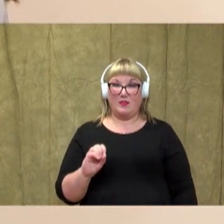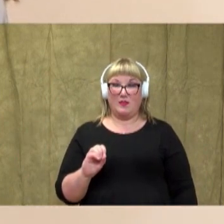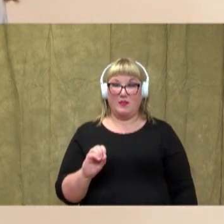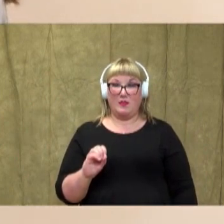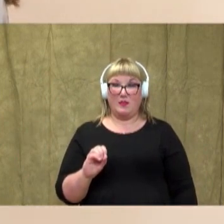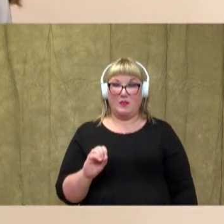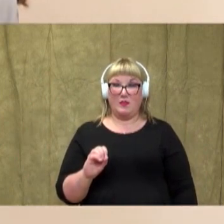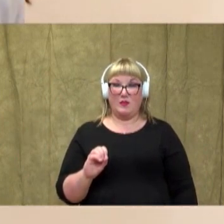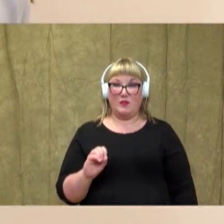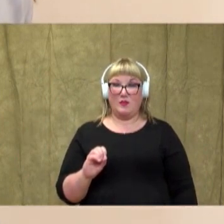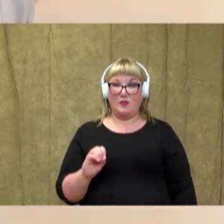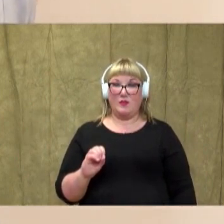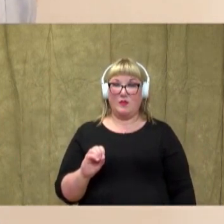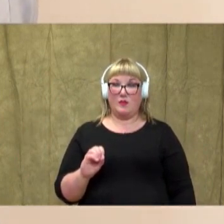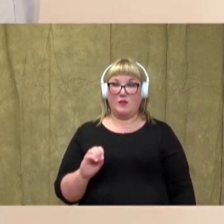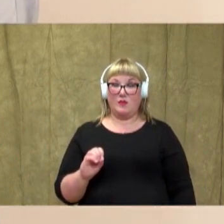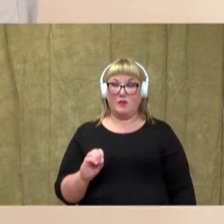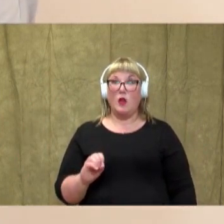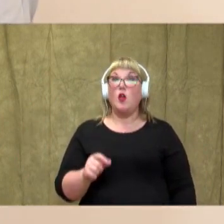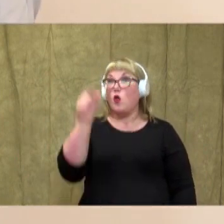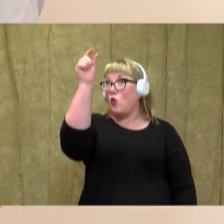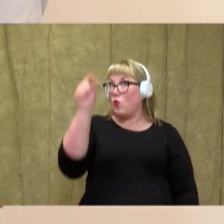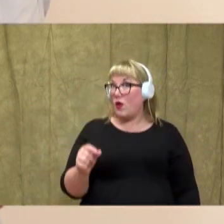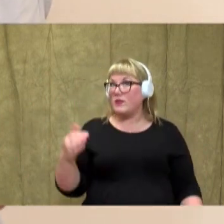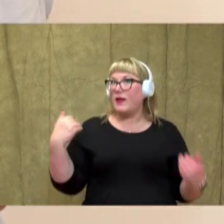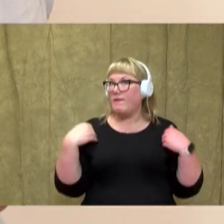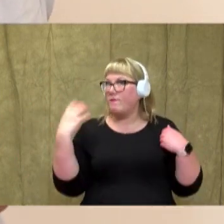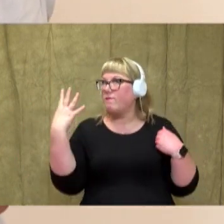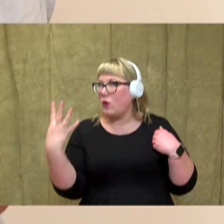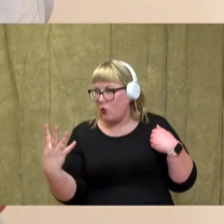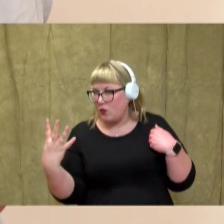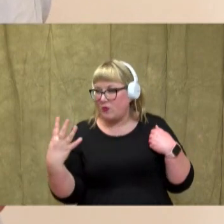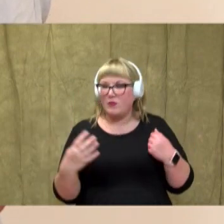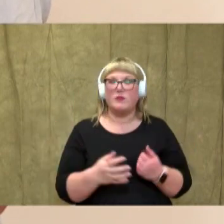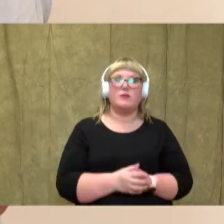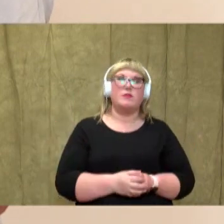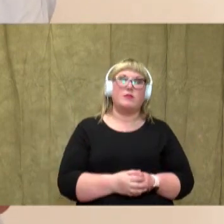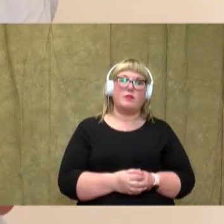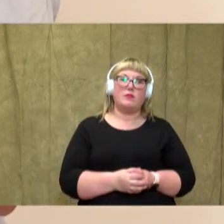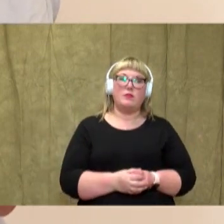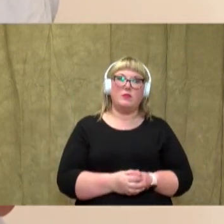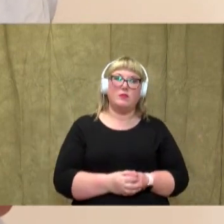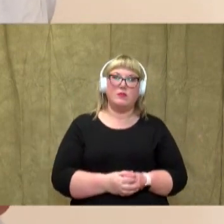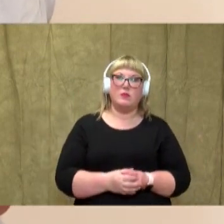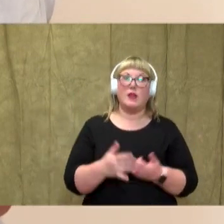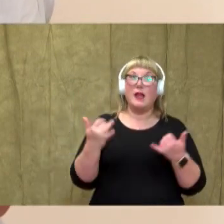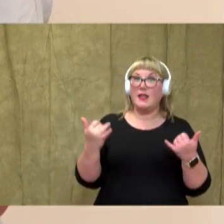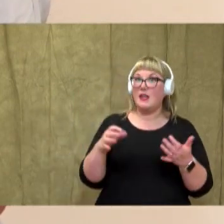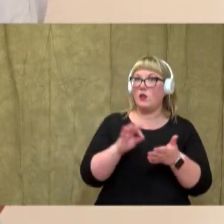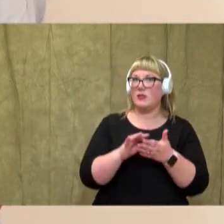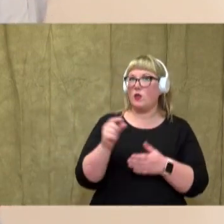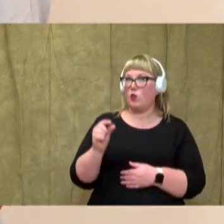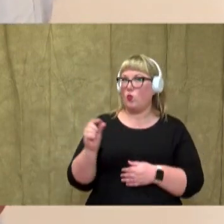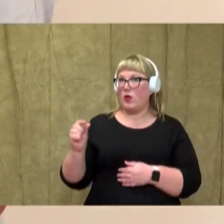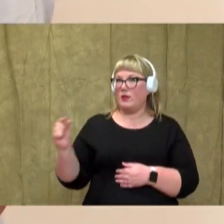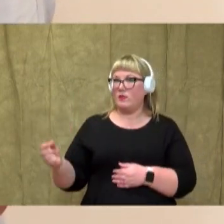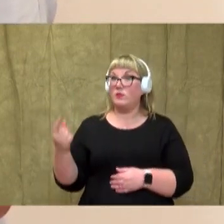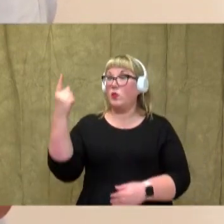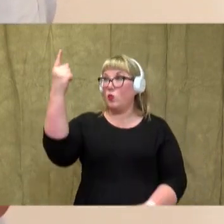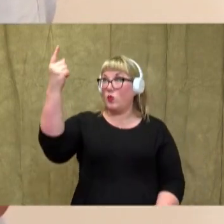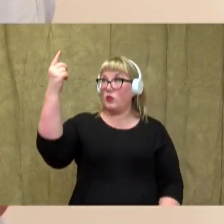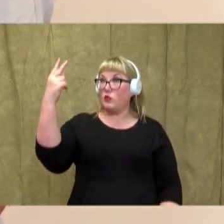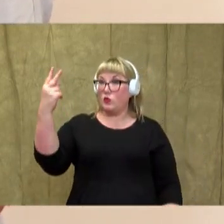tens because the rods represent 10. Now let's count the ones.